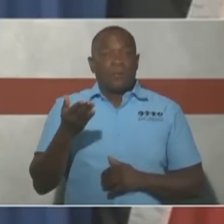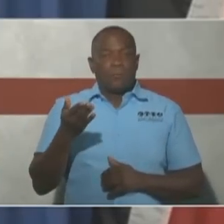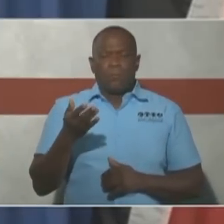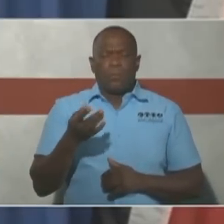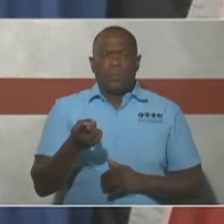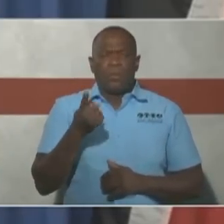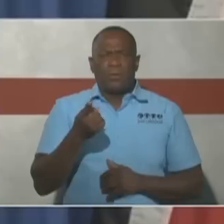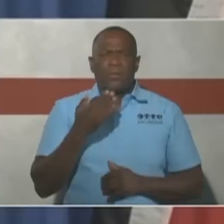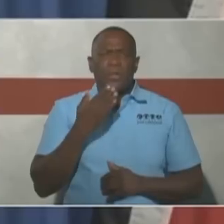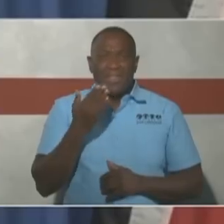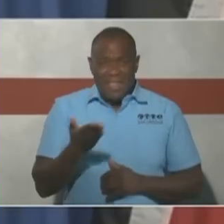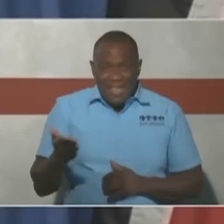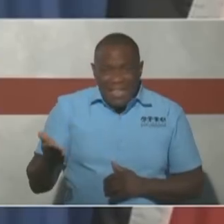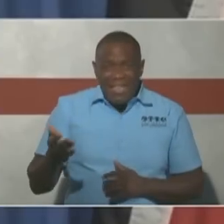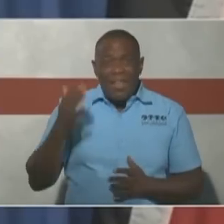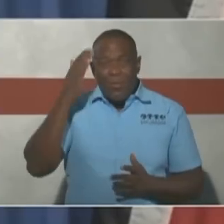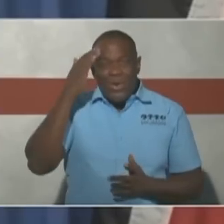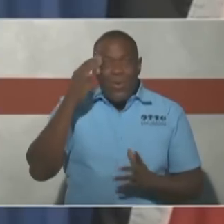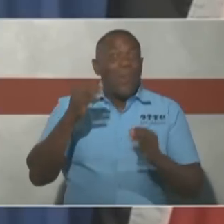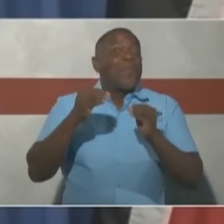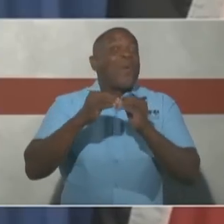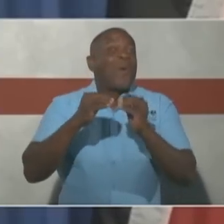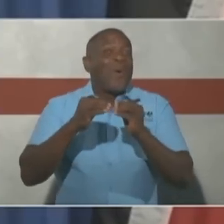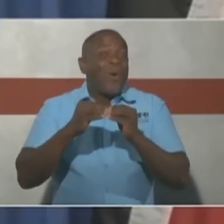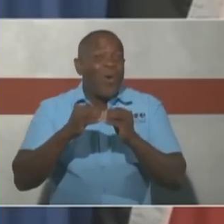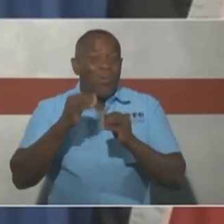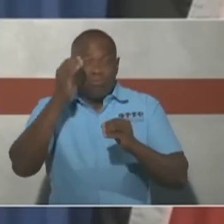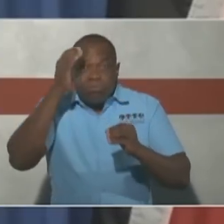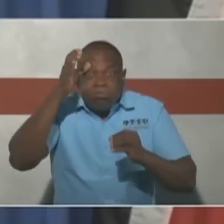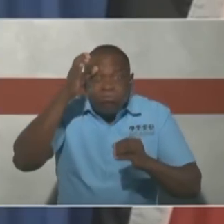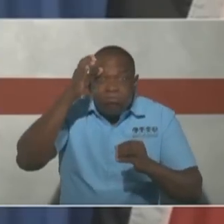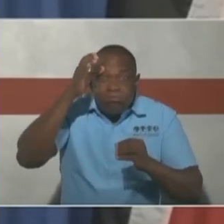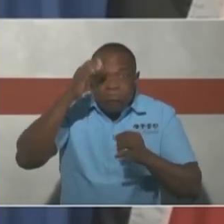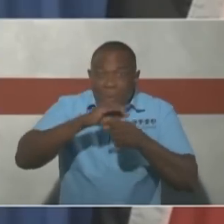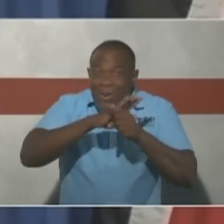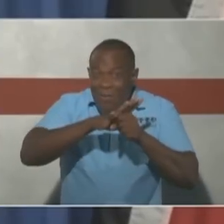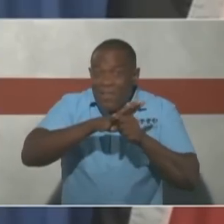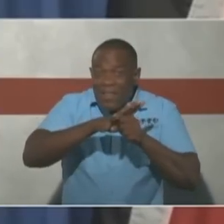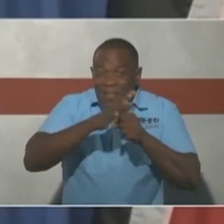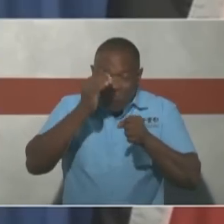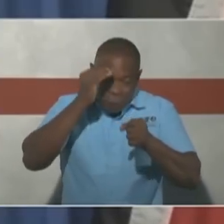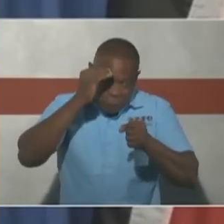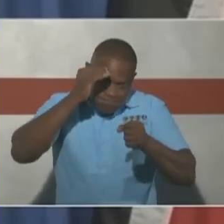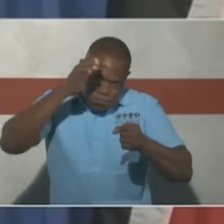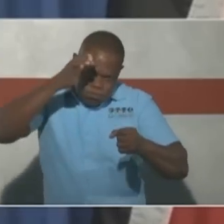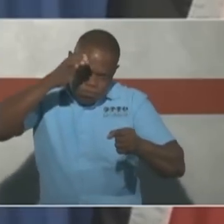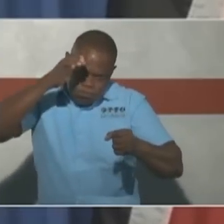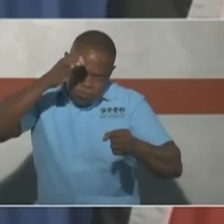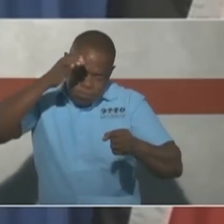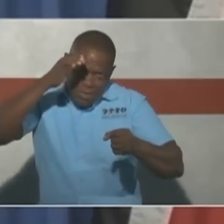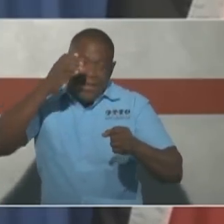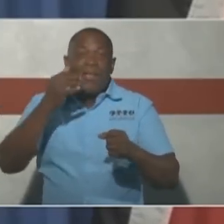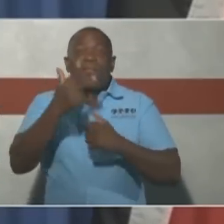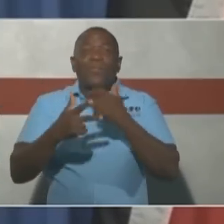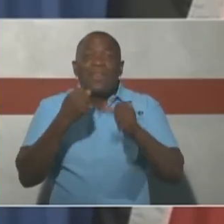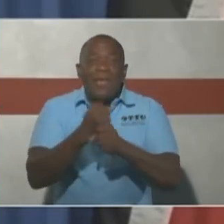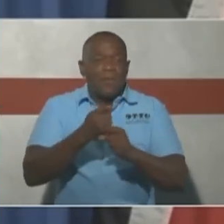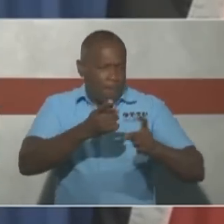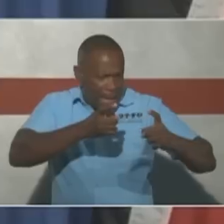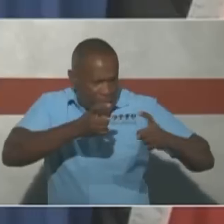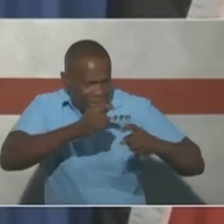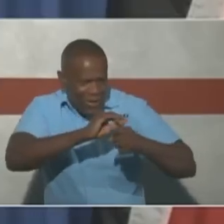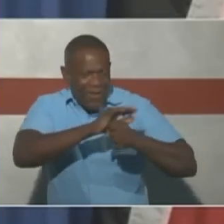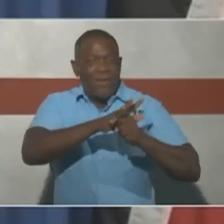you will do, and that the mask does help. So if you know you're going to go out there to take part in Carnival, make